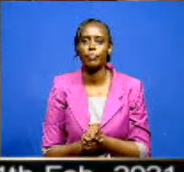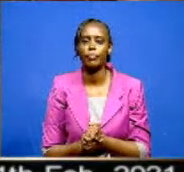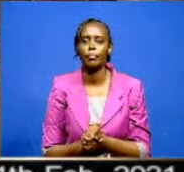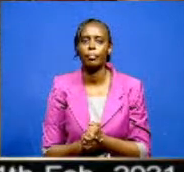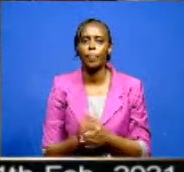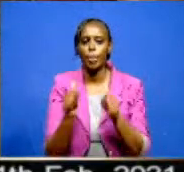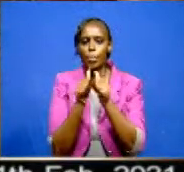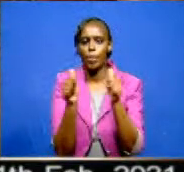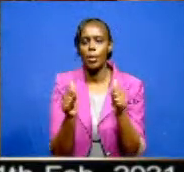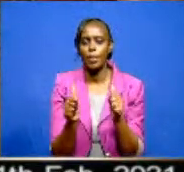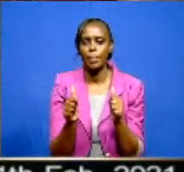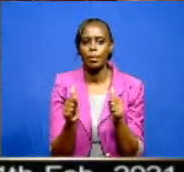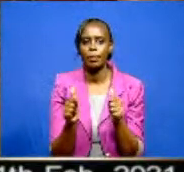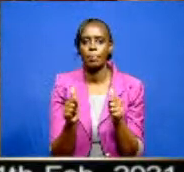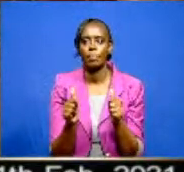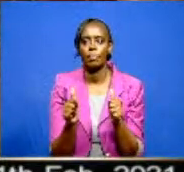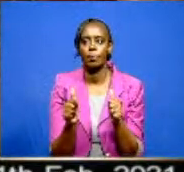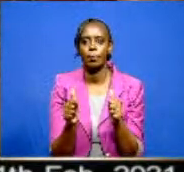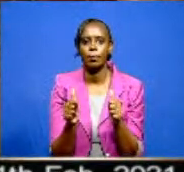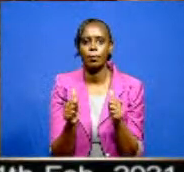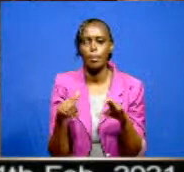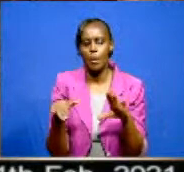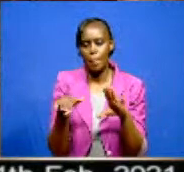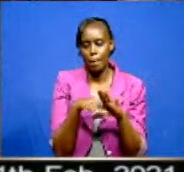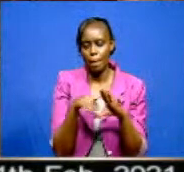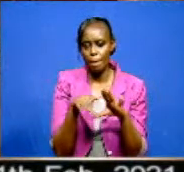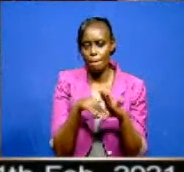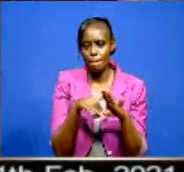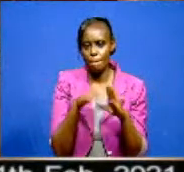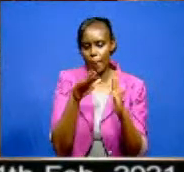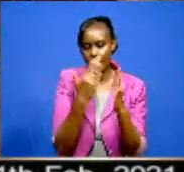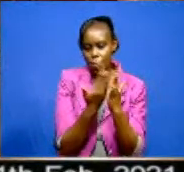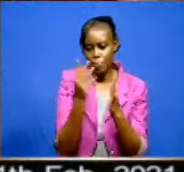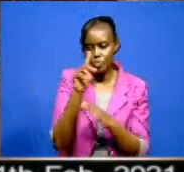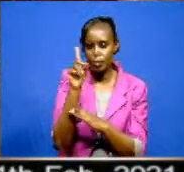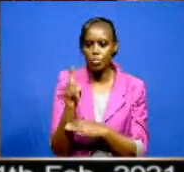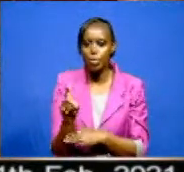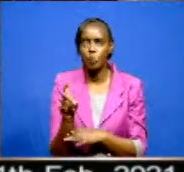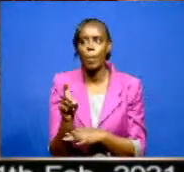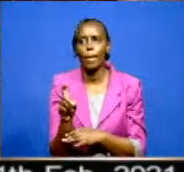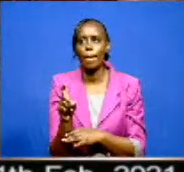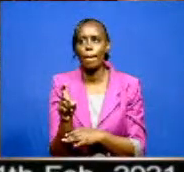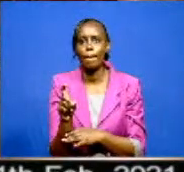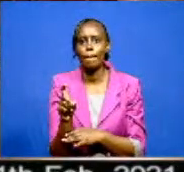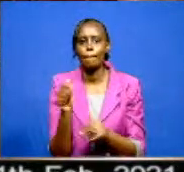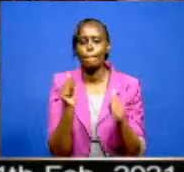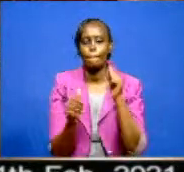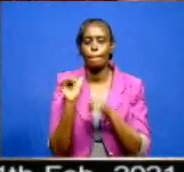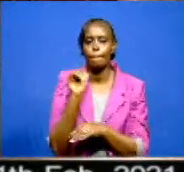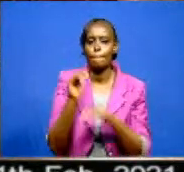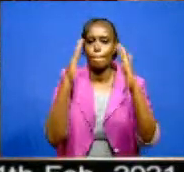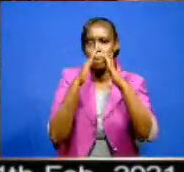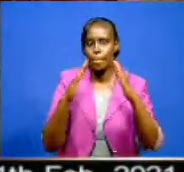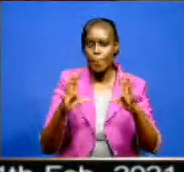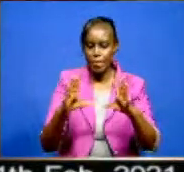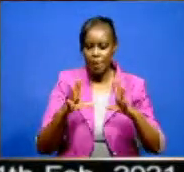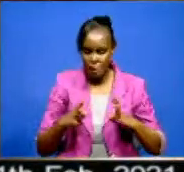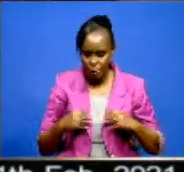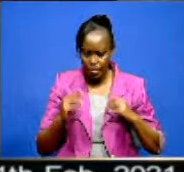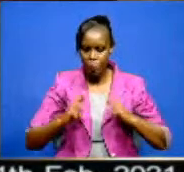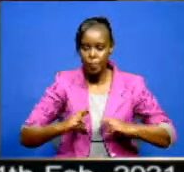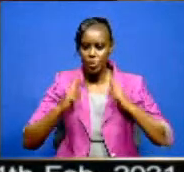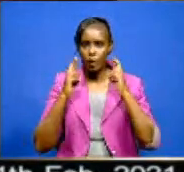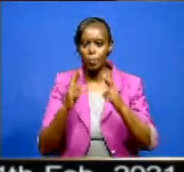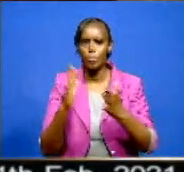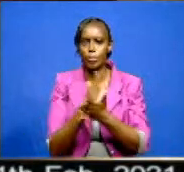Very well. Our members, I propose the question, which is that this House adopts the reports